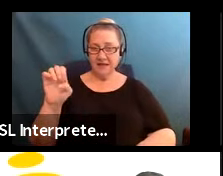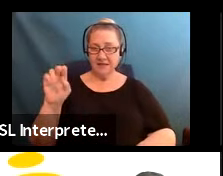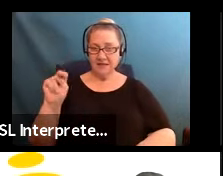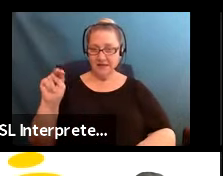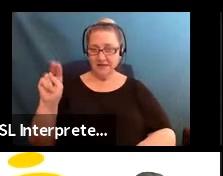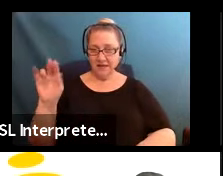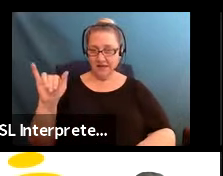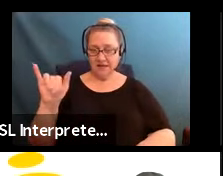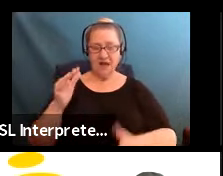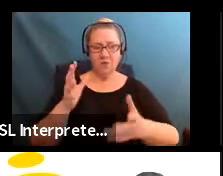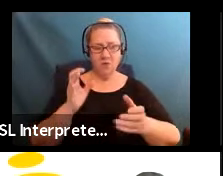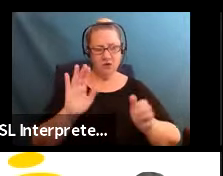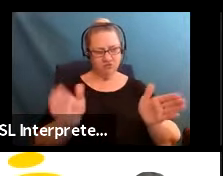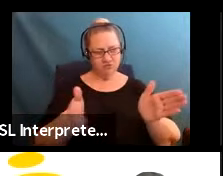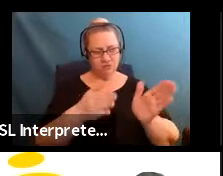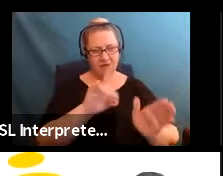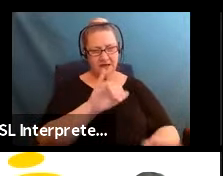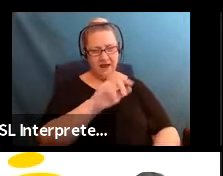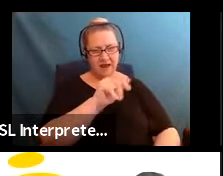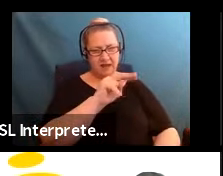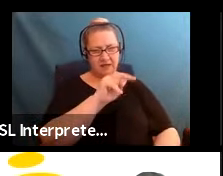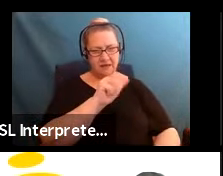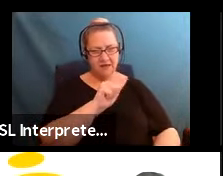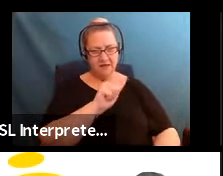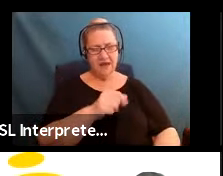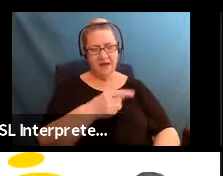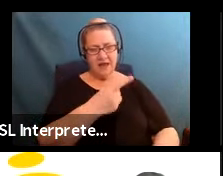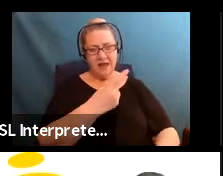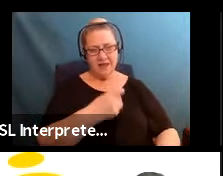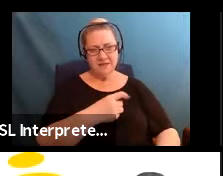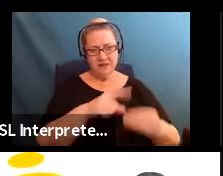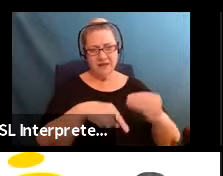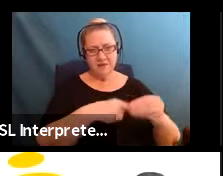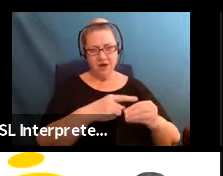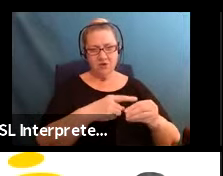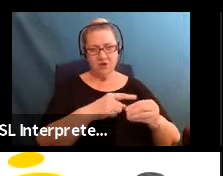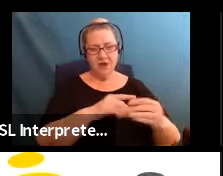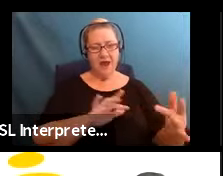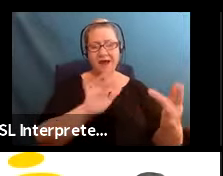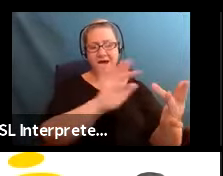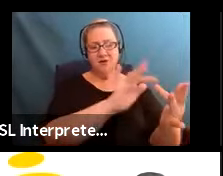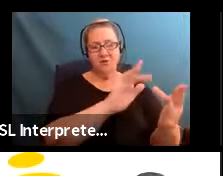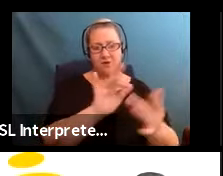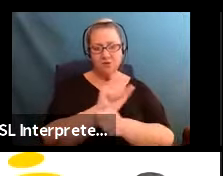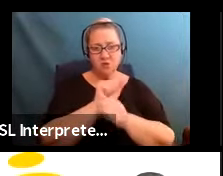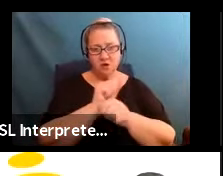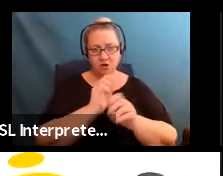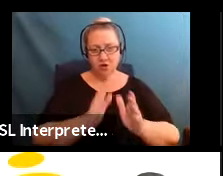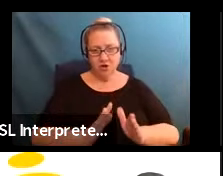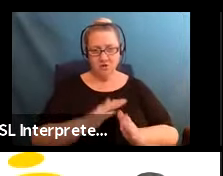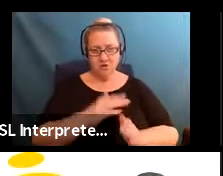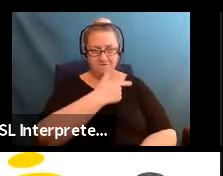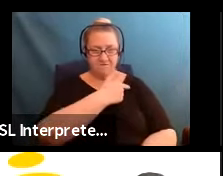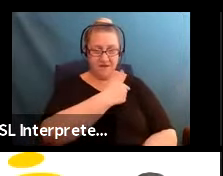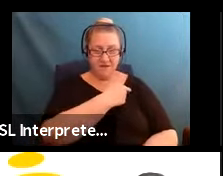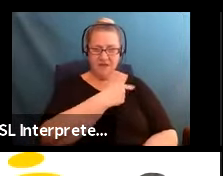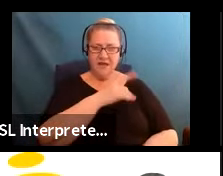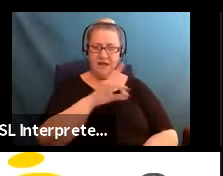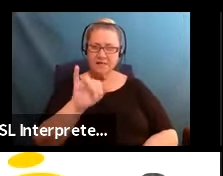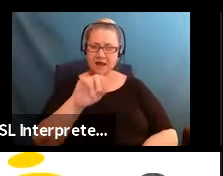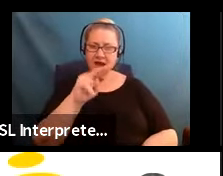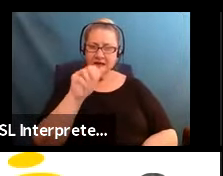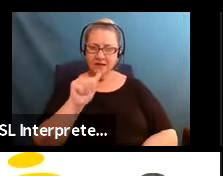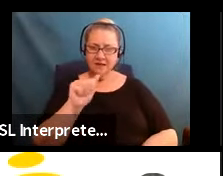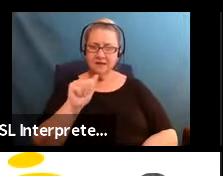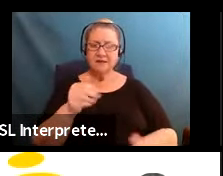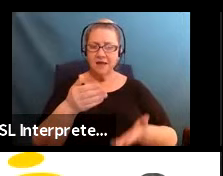a question in the chat early on about outreach workers getting vaccinated. Diana, why don't you ask your question and